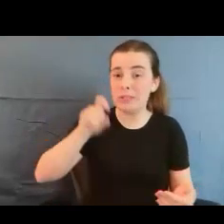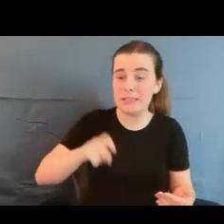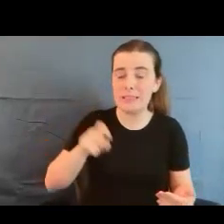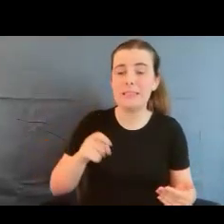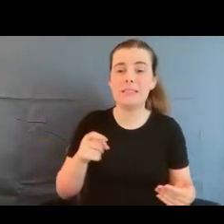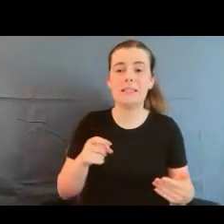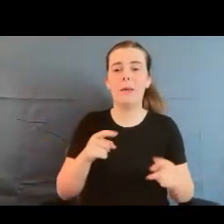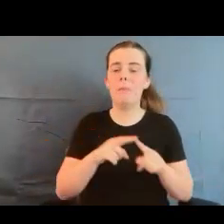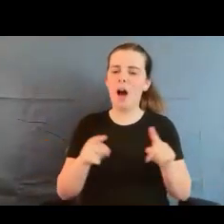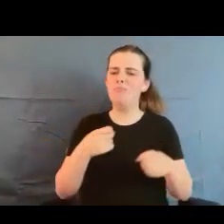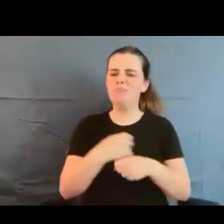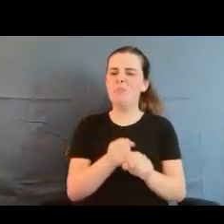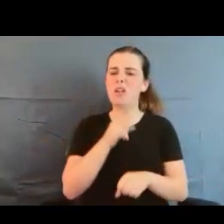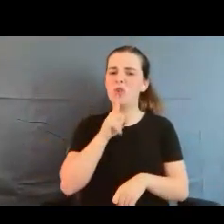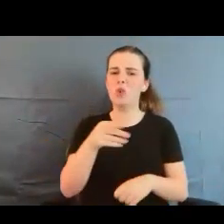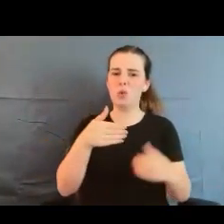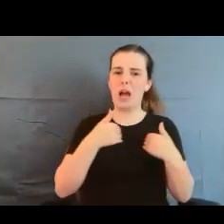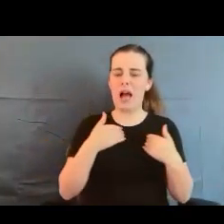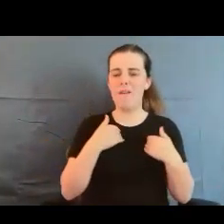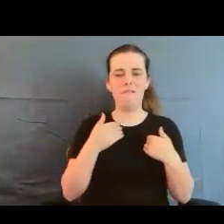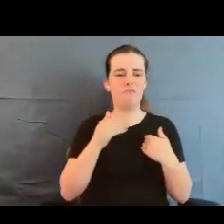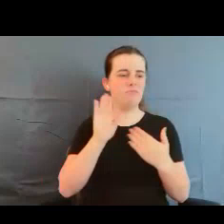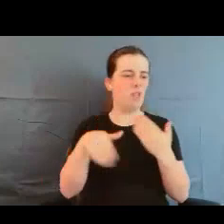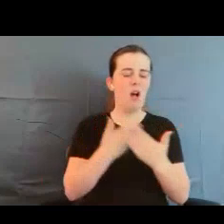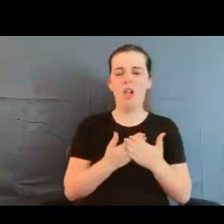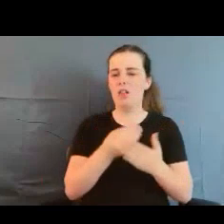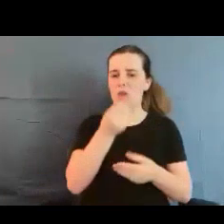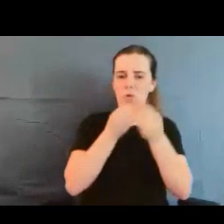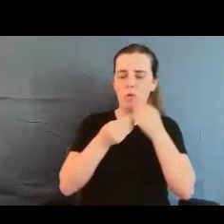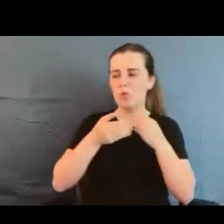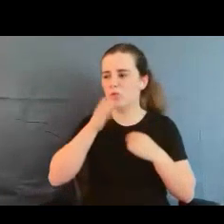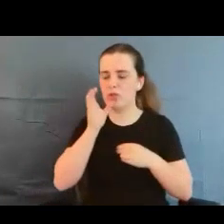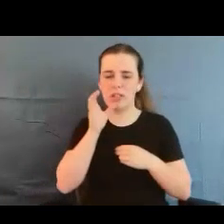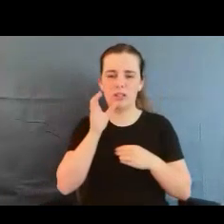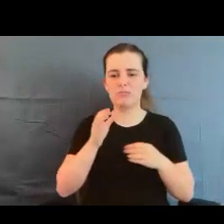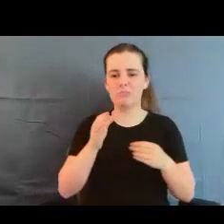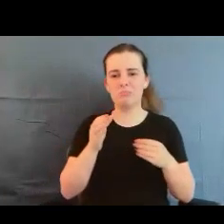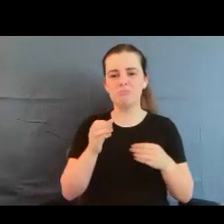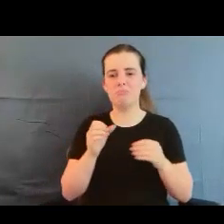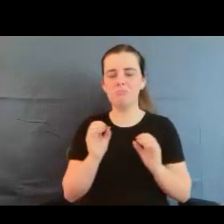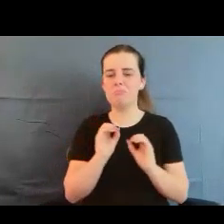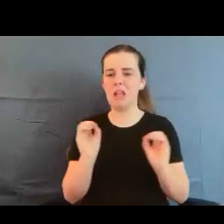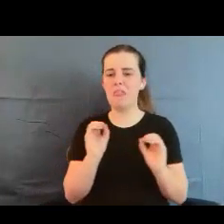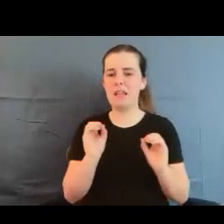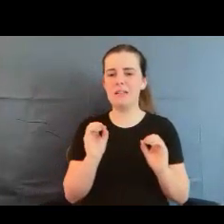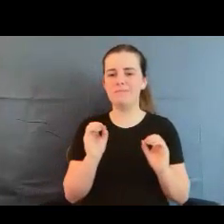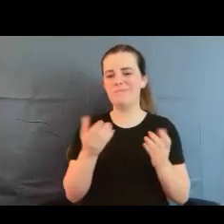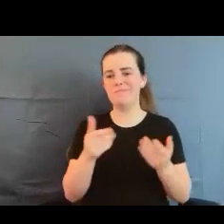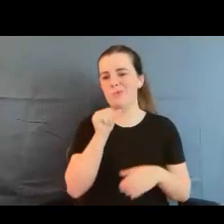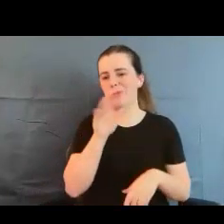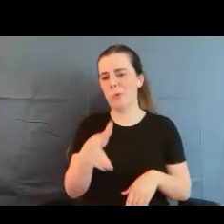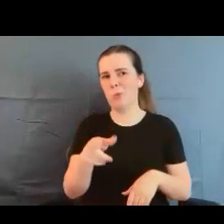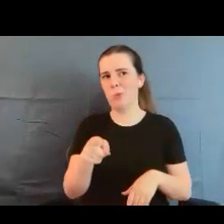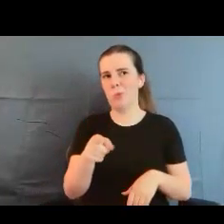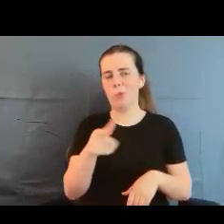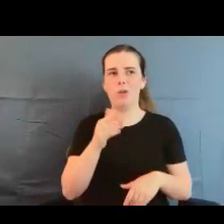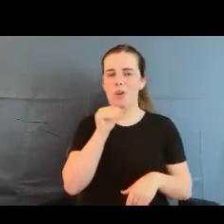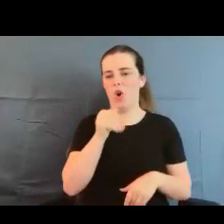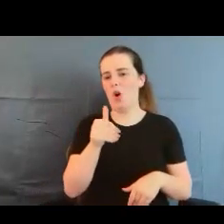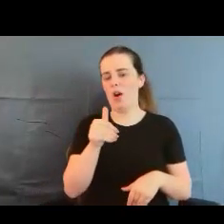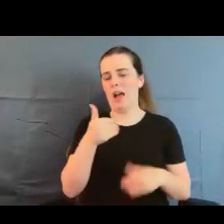all the fuel and hydration that would be available to you still. It's just that it's not going to be anything that's like unique to you that you planned ahead of time.